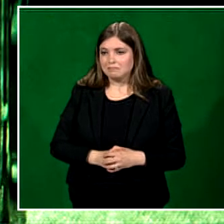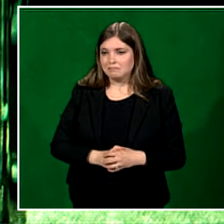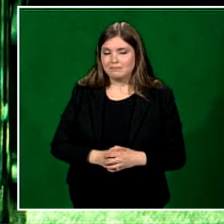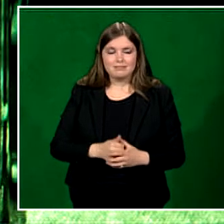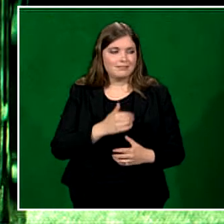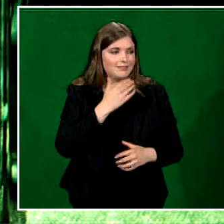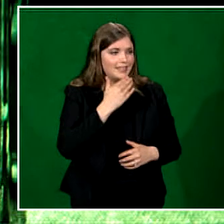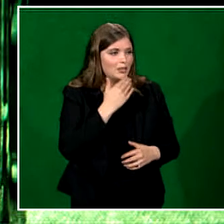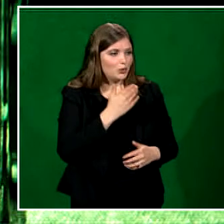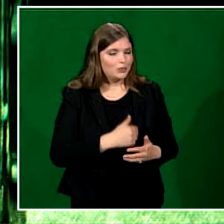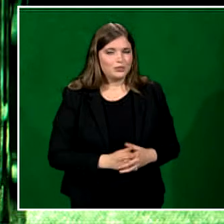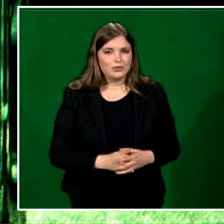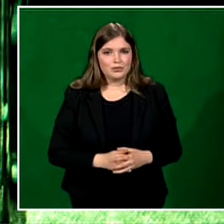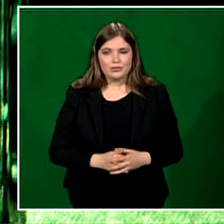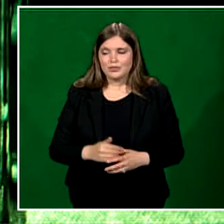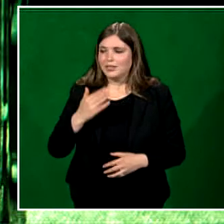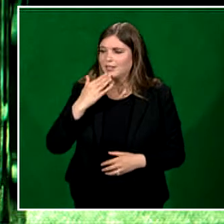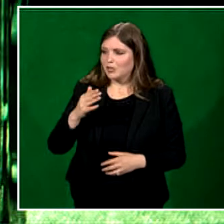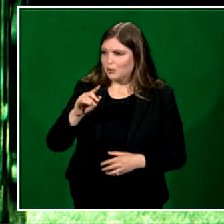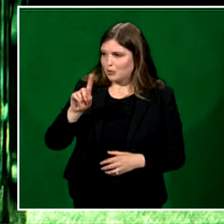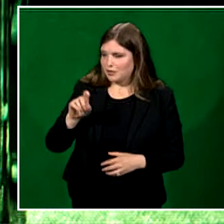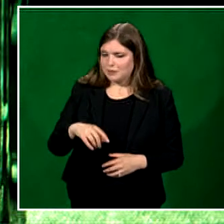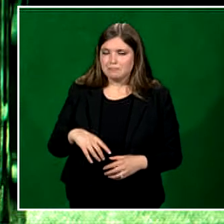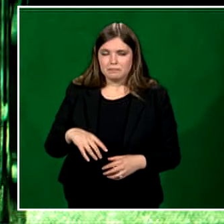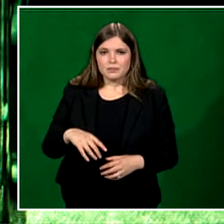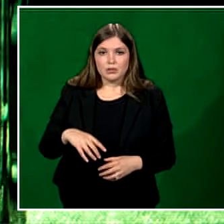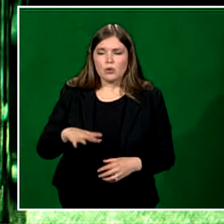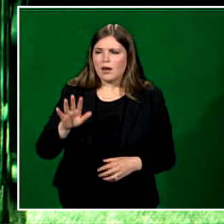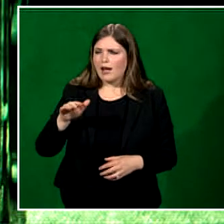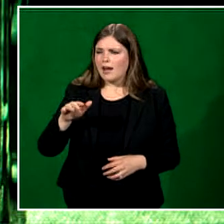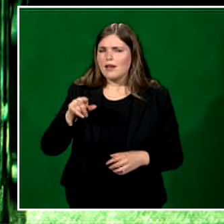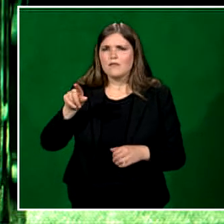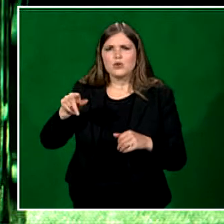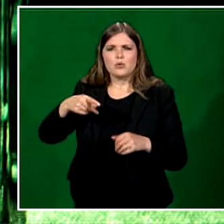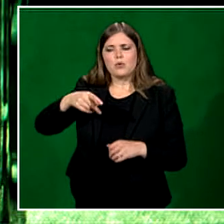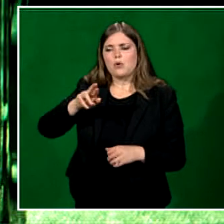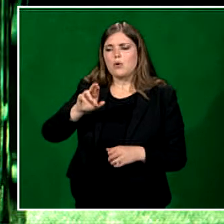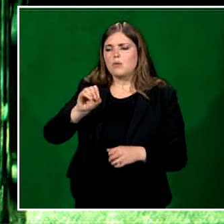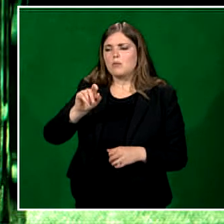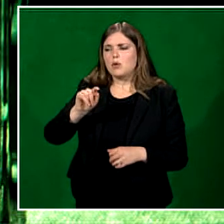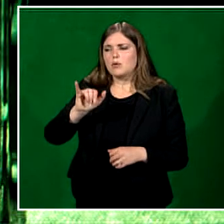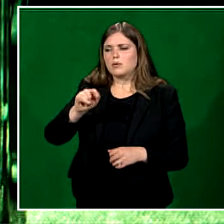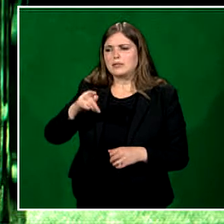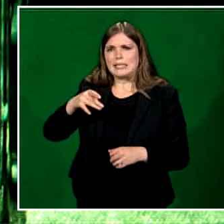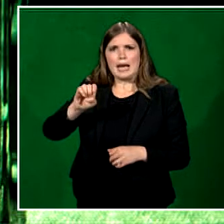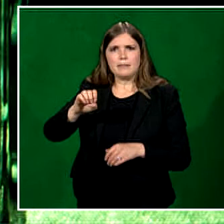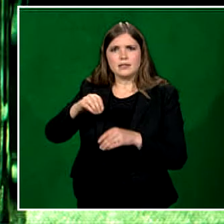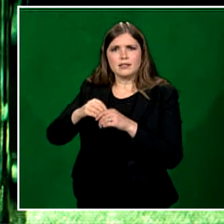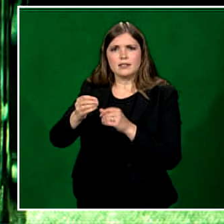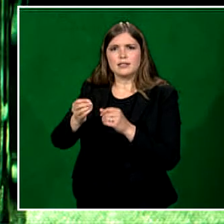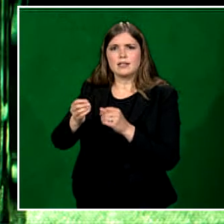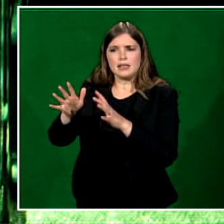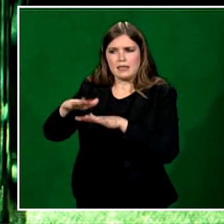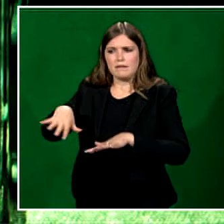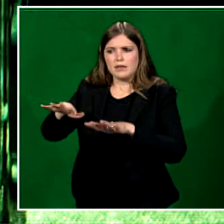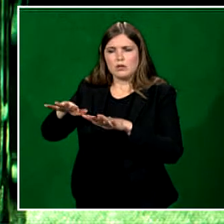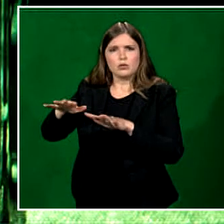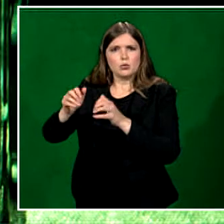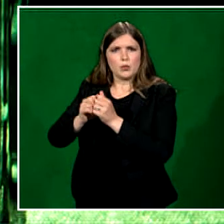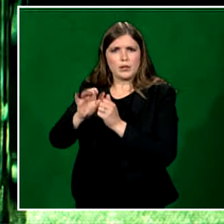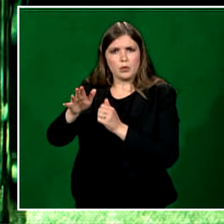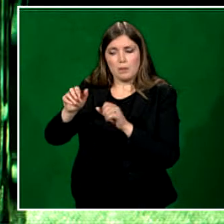Thank you. Quick question. Have you prototyped this in the field with your potential